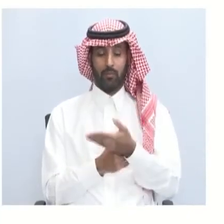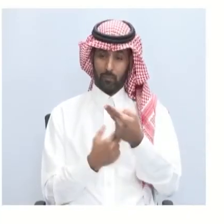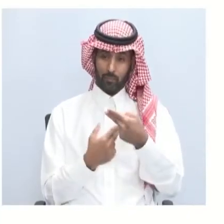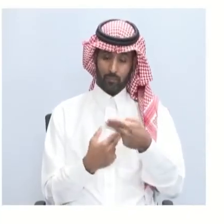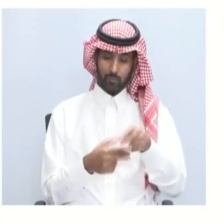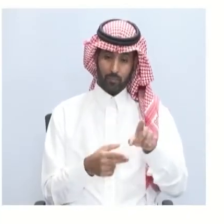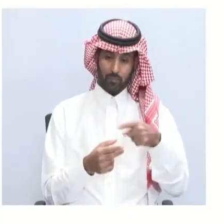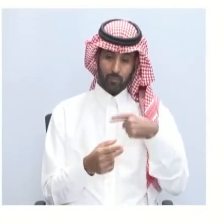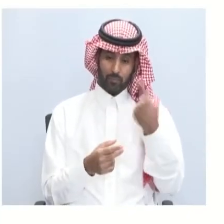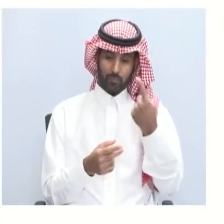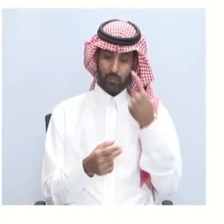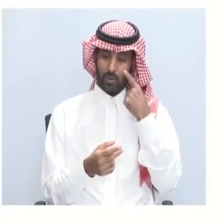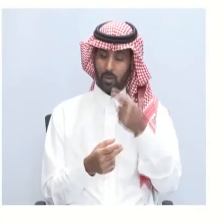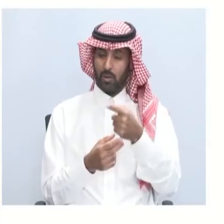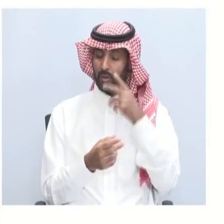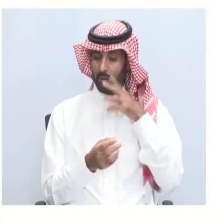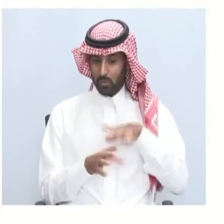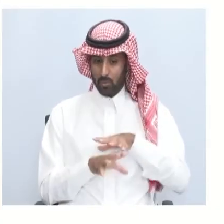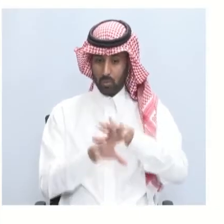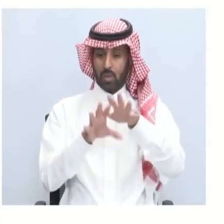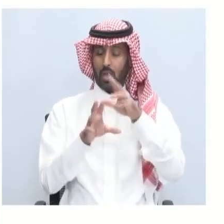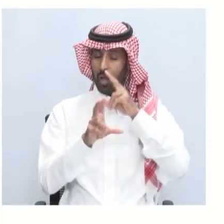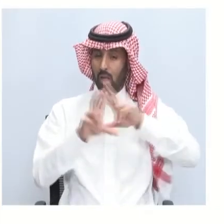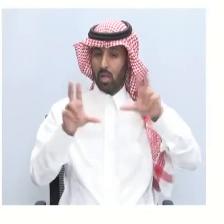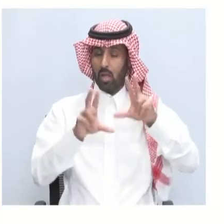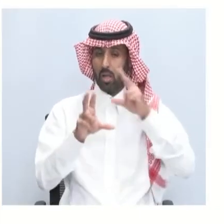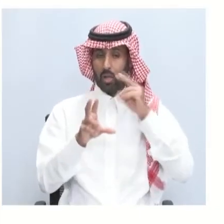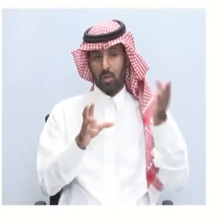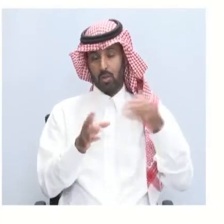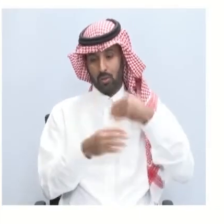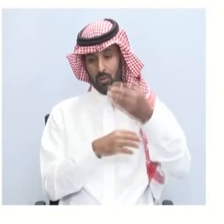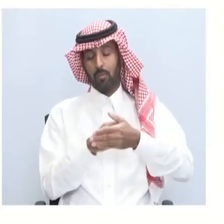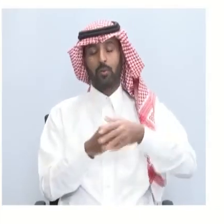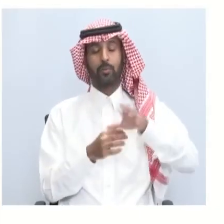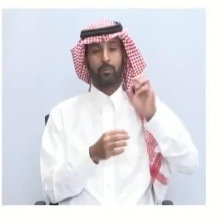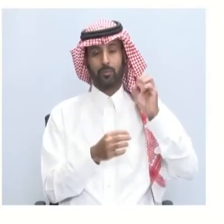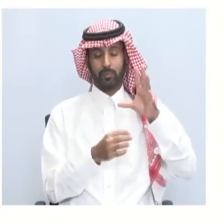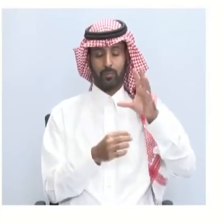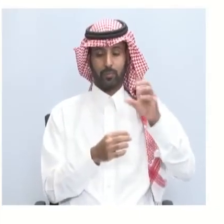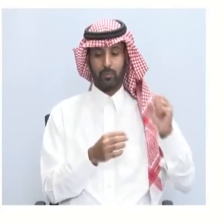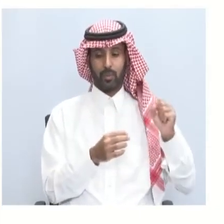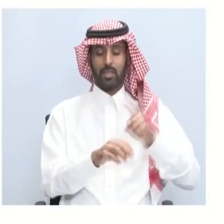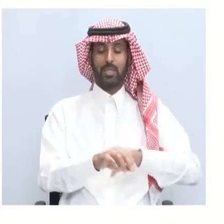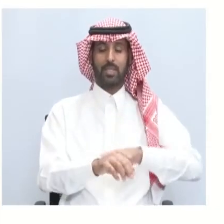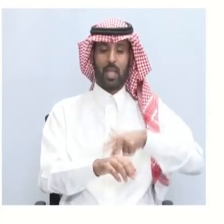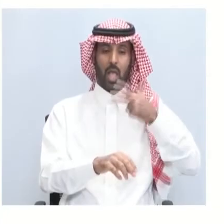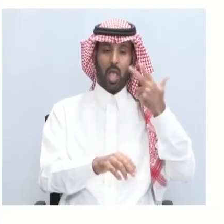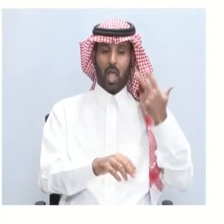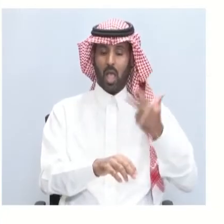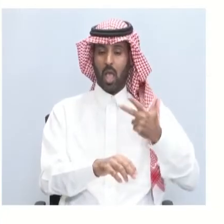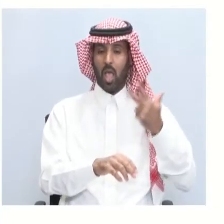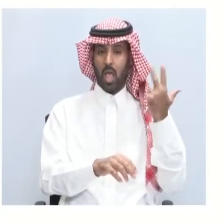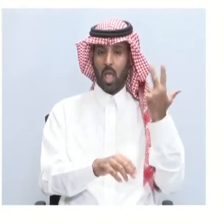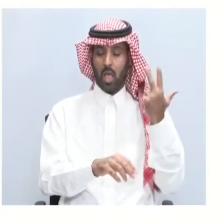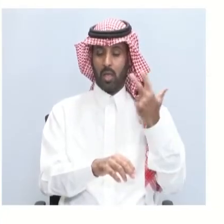with number one. They will air the TV show tomorrow night at 8. They will air the TV